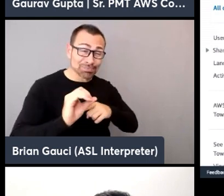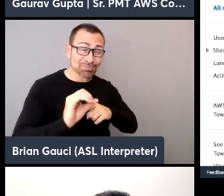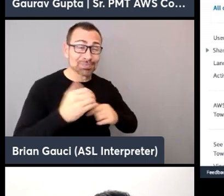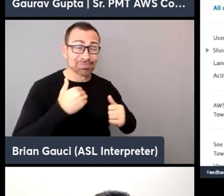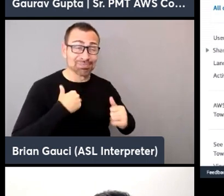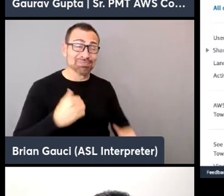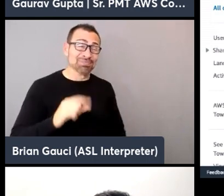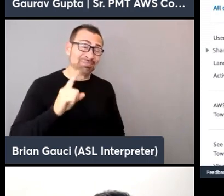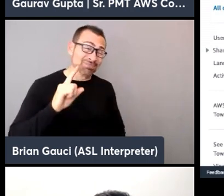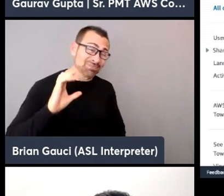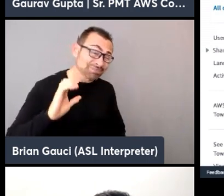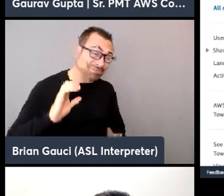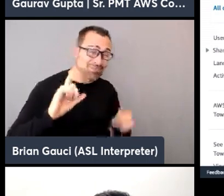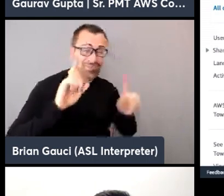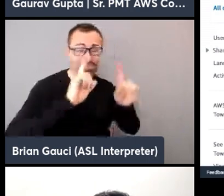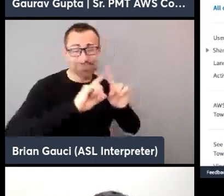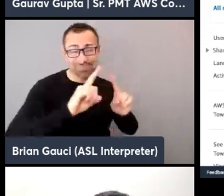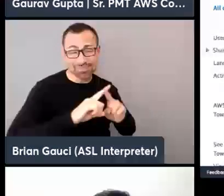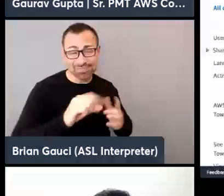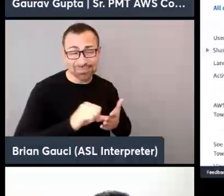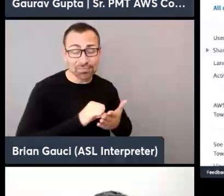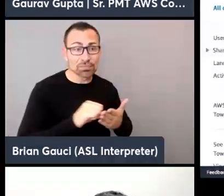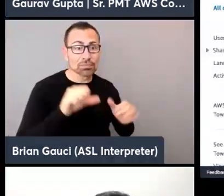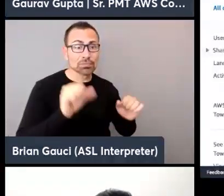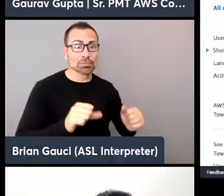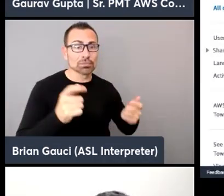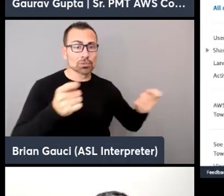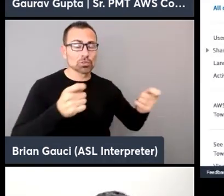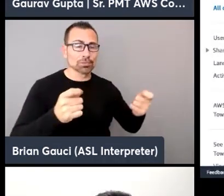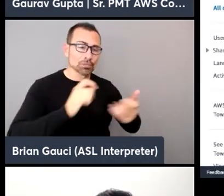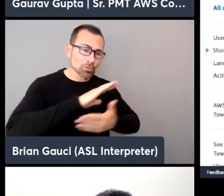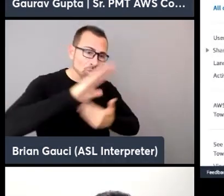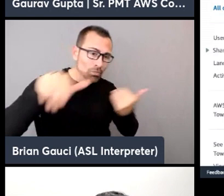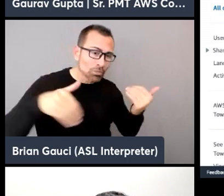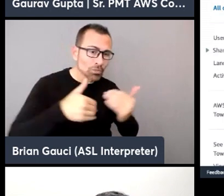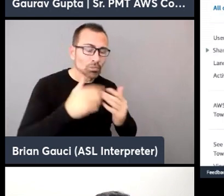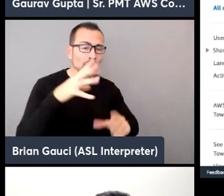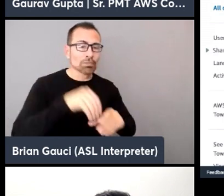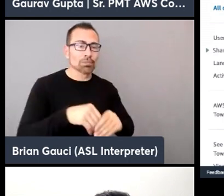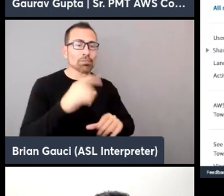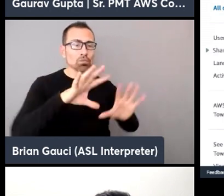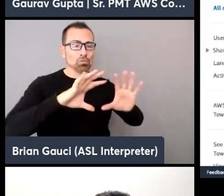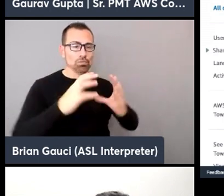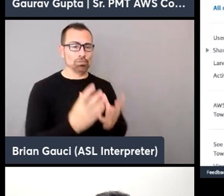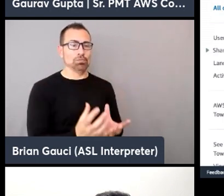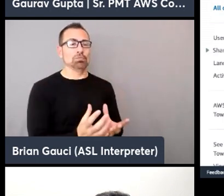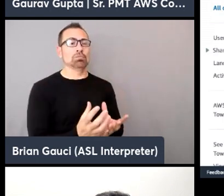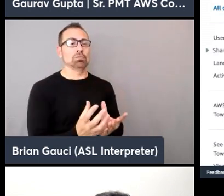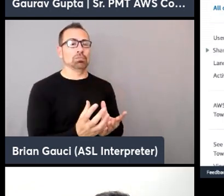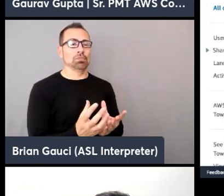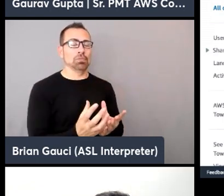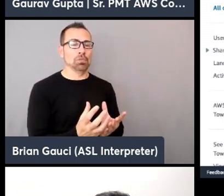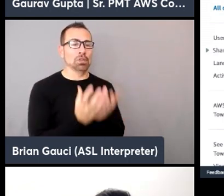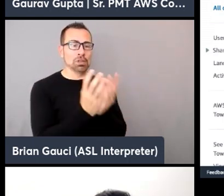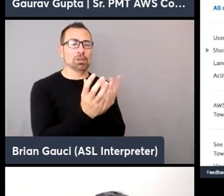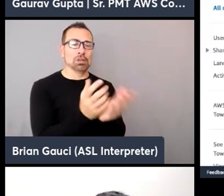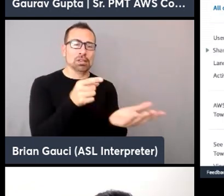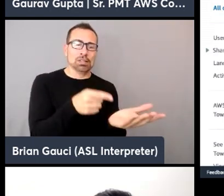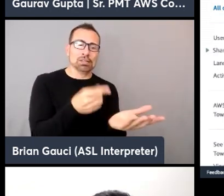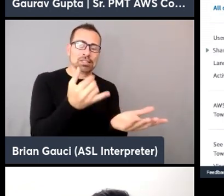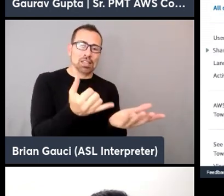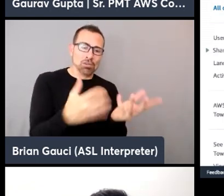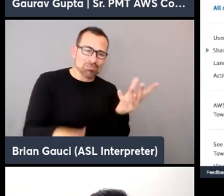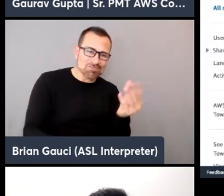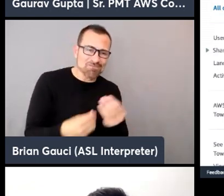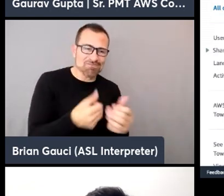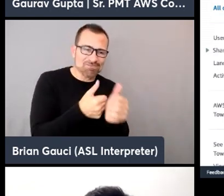accounts, being able to control it all in one organization. Now we're adding the compliance, all the controls